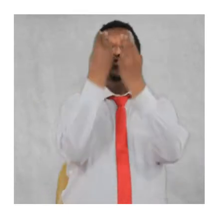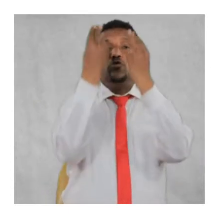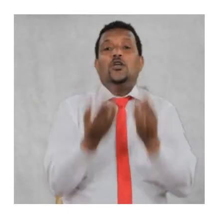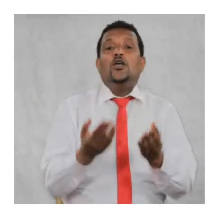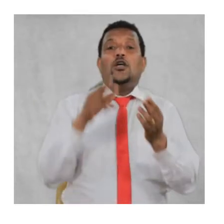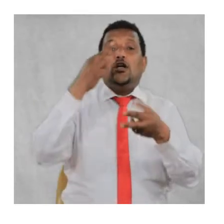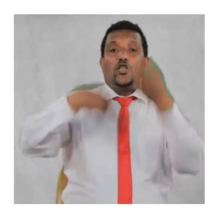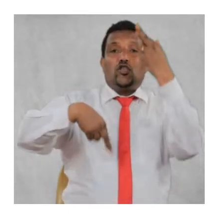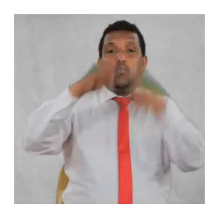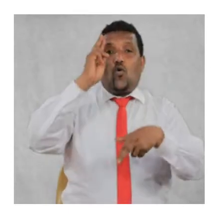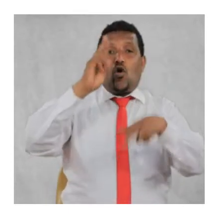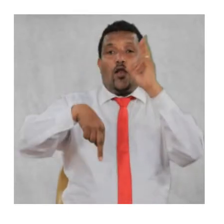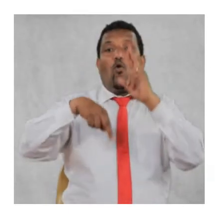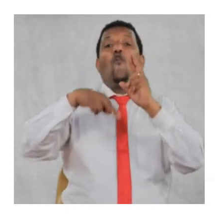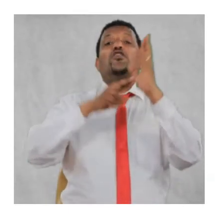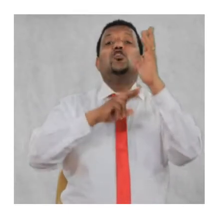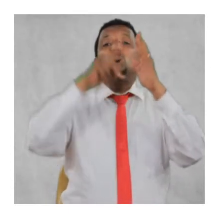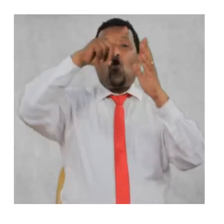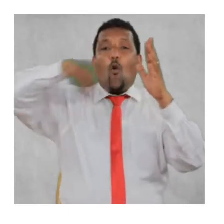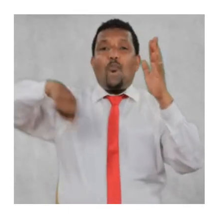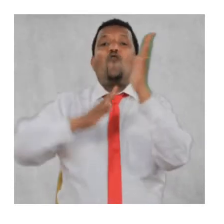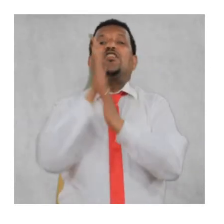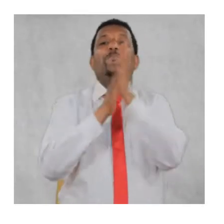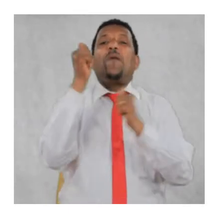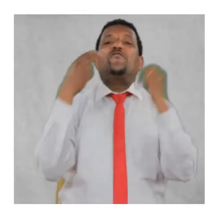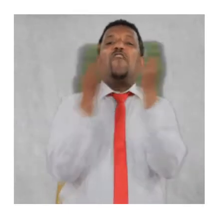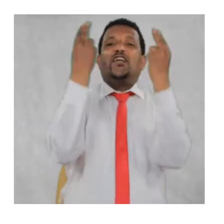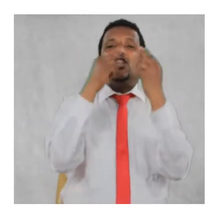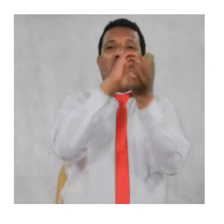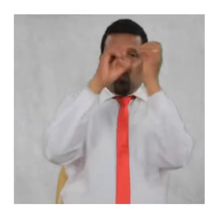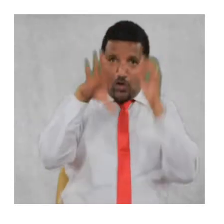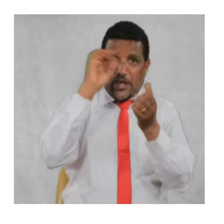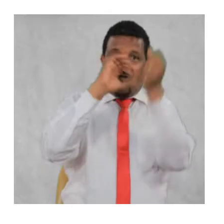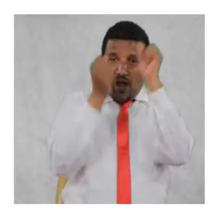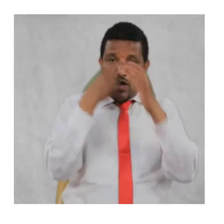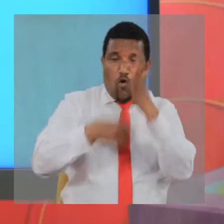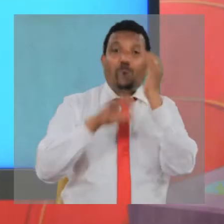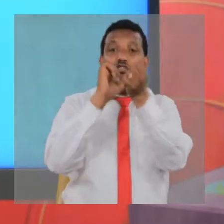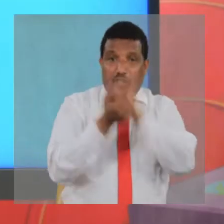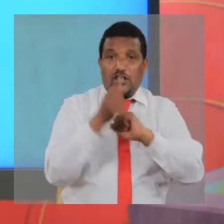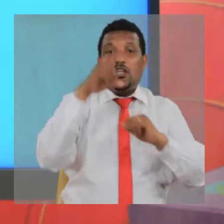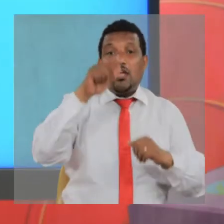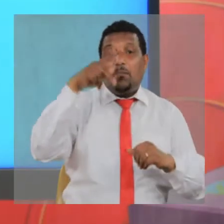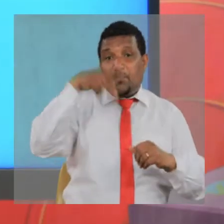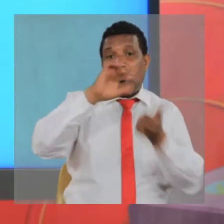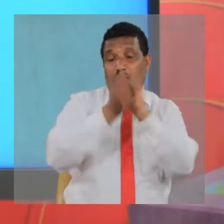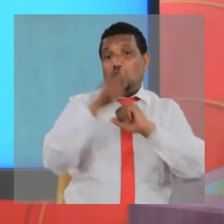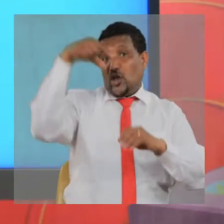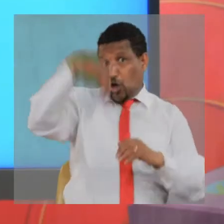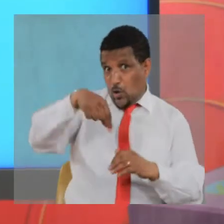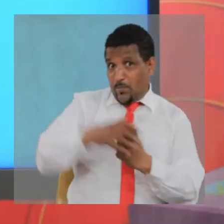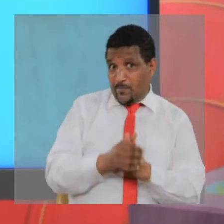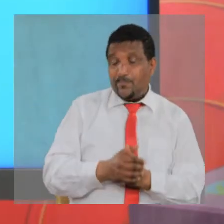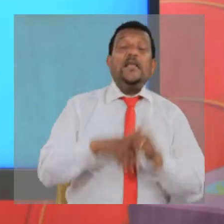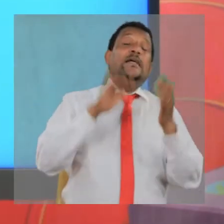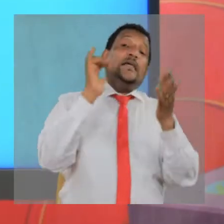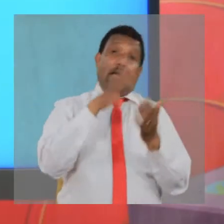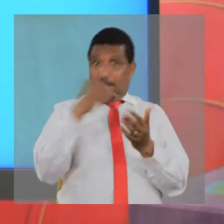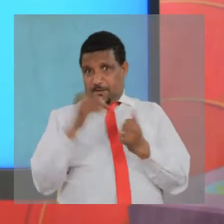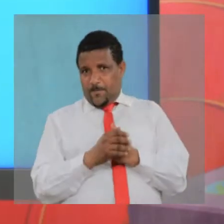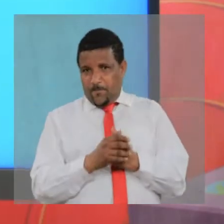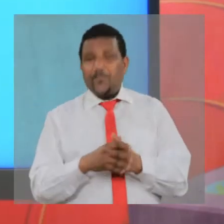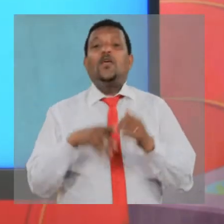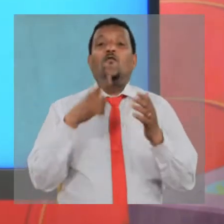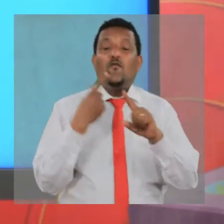reciprocal of the slope of the demand function to get the value of change in Q for the change in P. And from